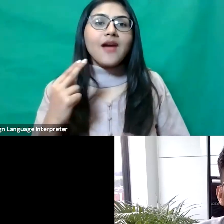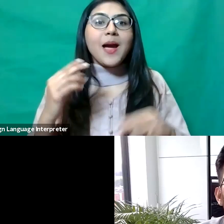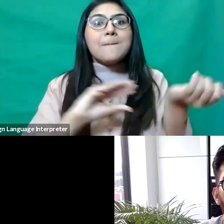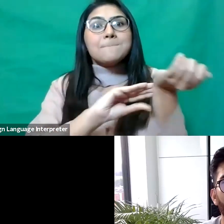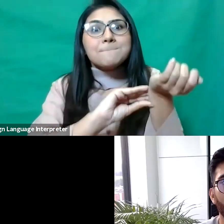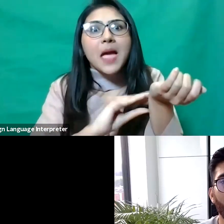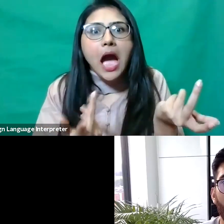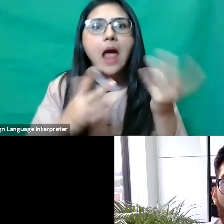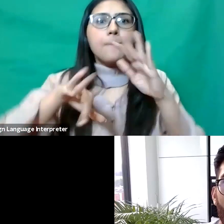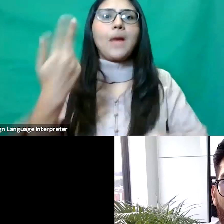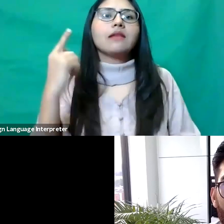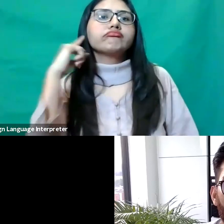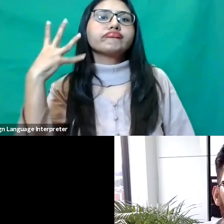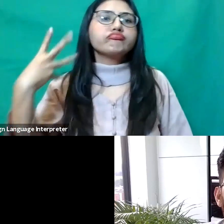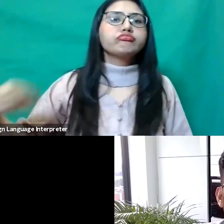see how